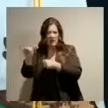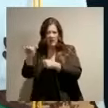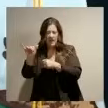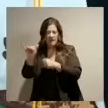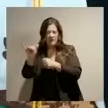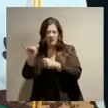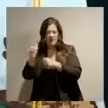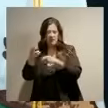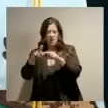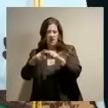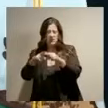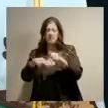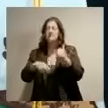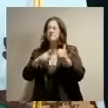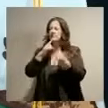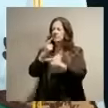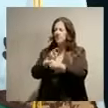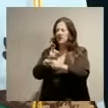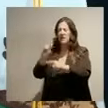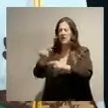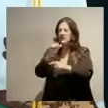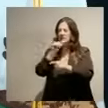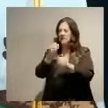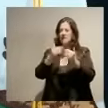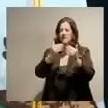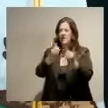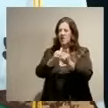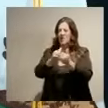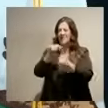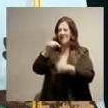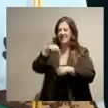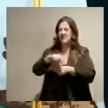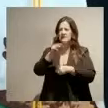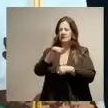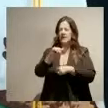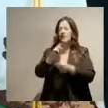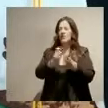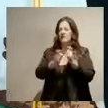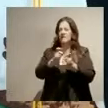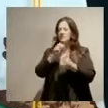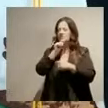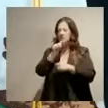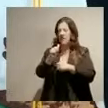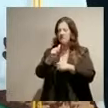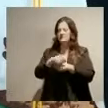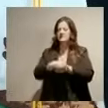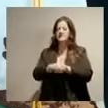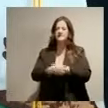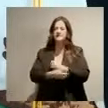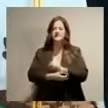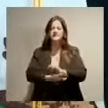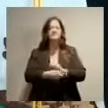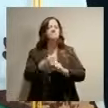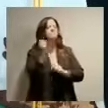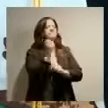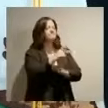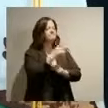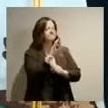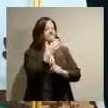They are not moving forward in the May revision budget proposal. Correct. Okay, great. Thank you.